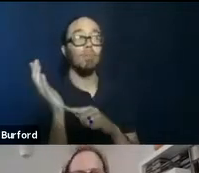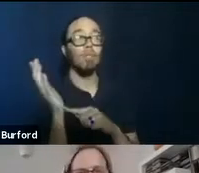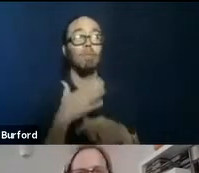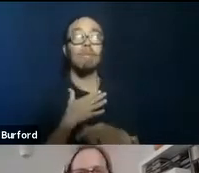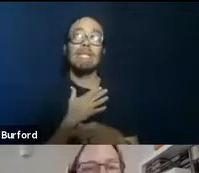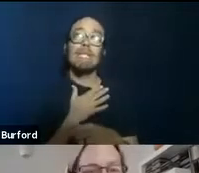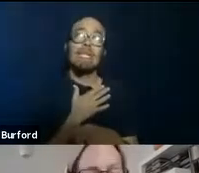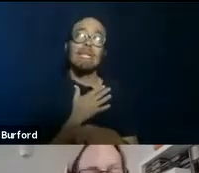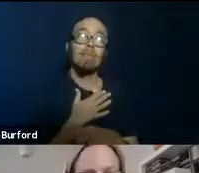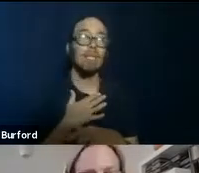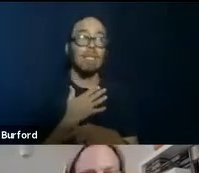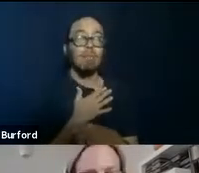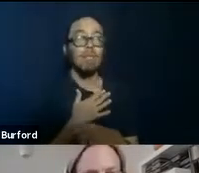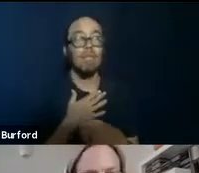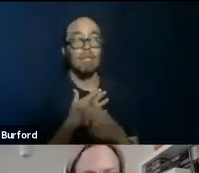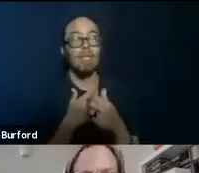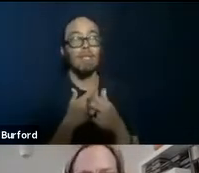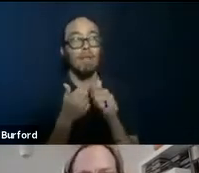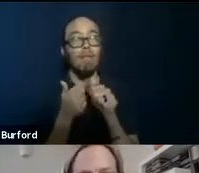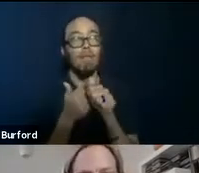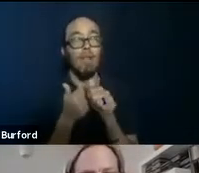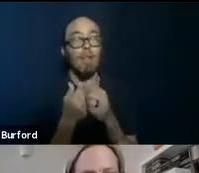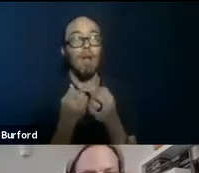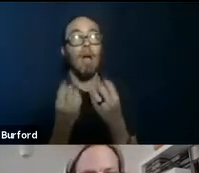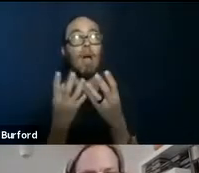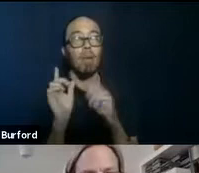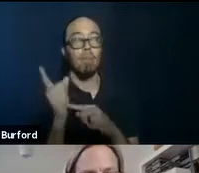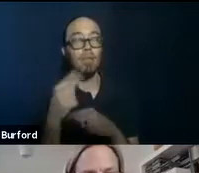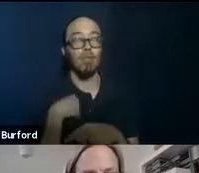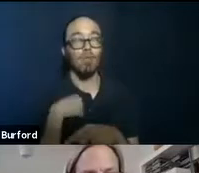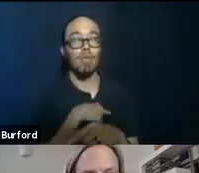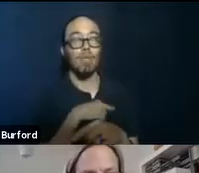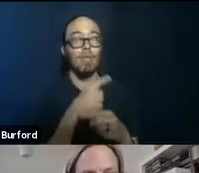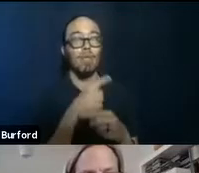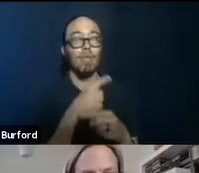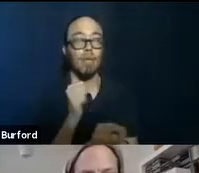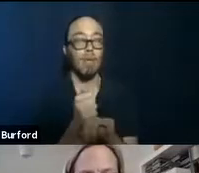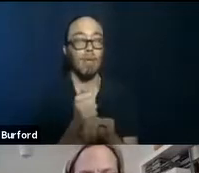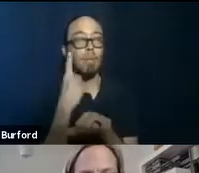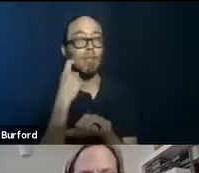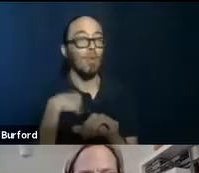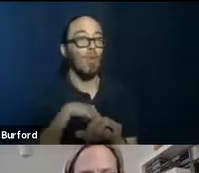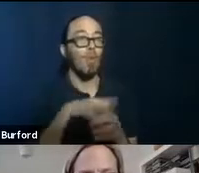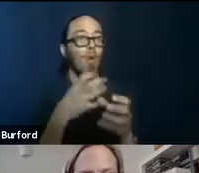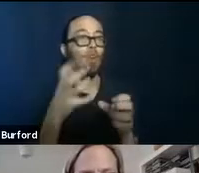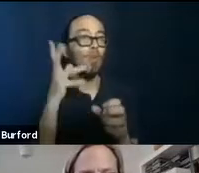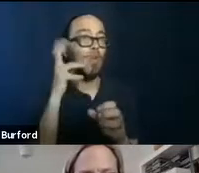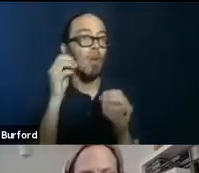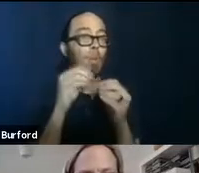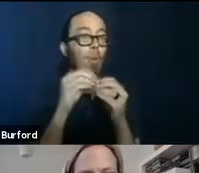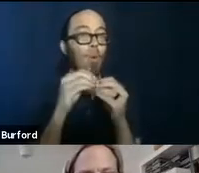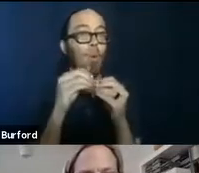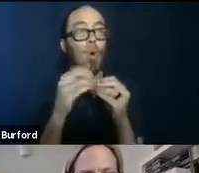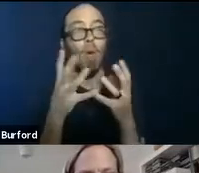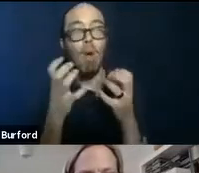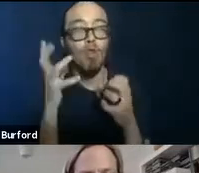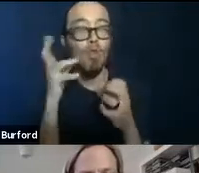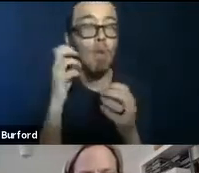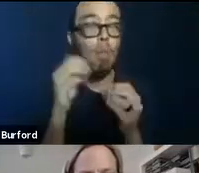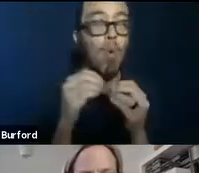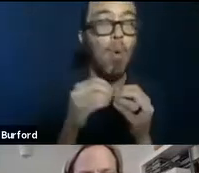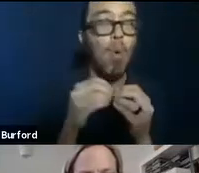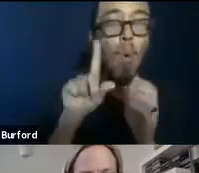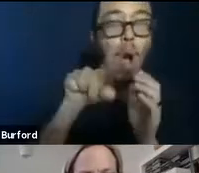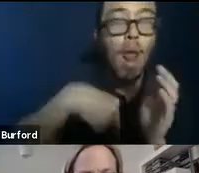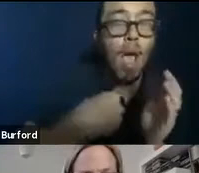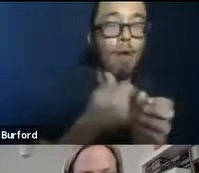Please adhere to the amount of minutes we said, because we want to hear more and more about you. Every time I want to hear a lot, I can hear an hour of